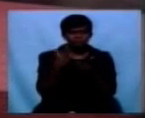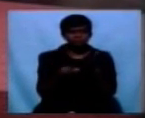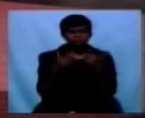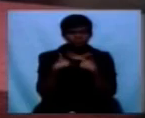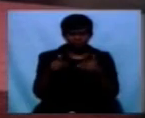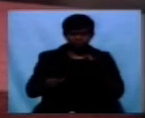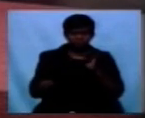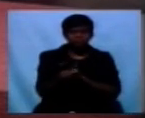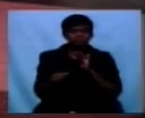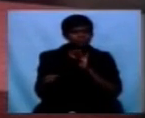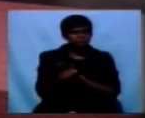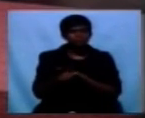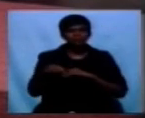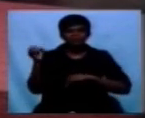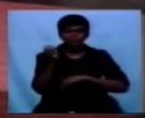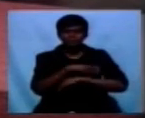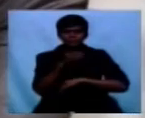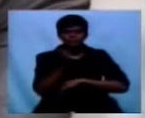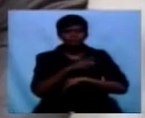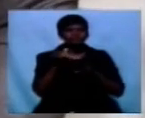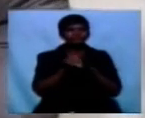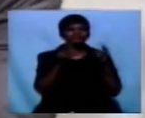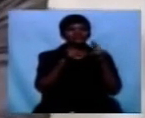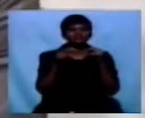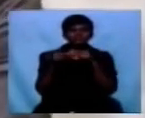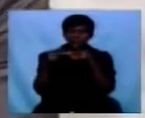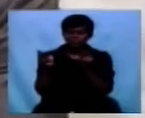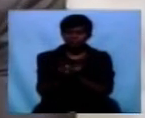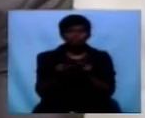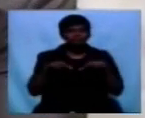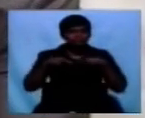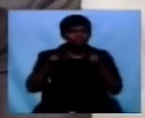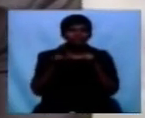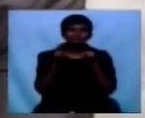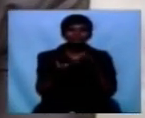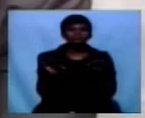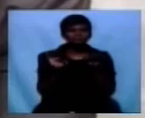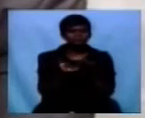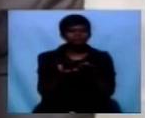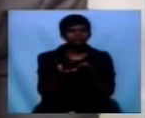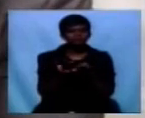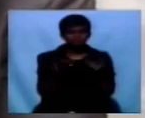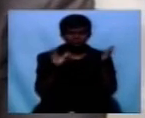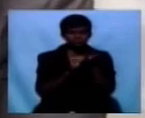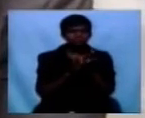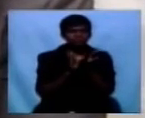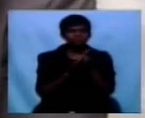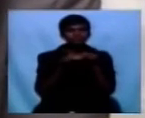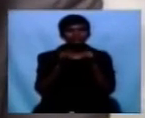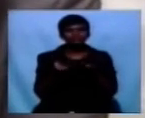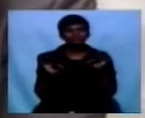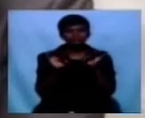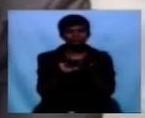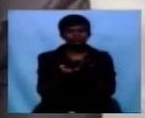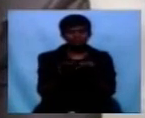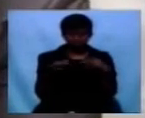private investment in the rural areas, road network is key. Schools is very important.